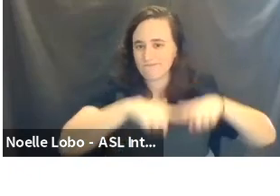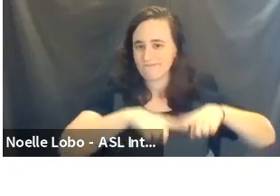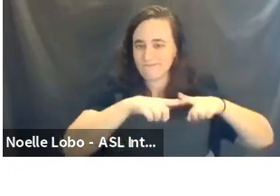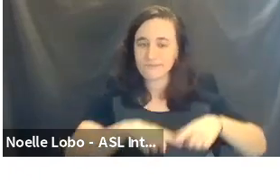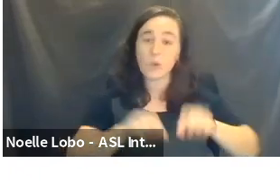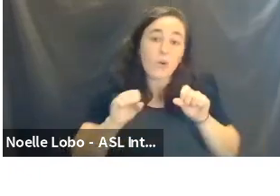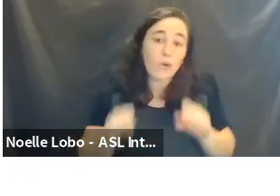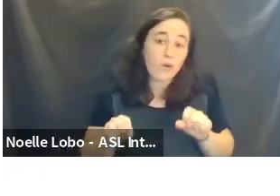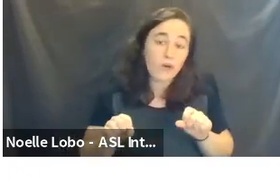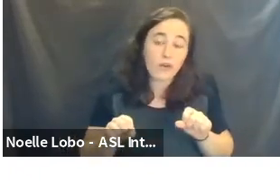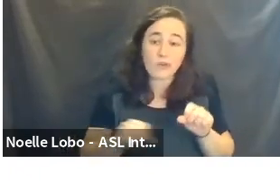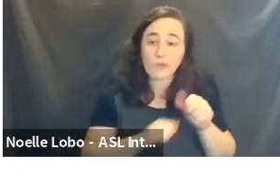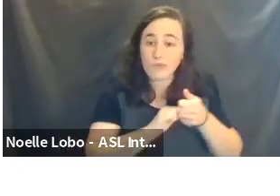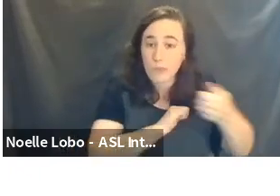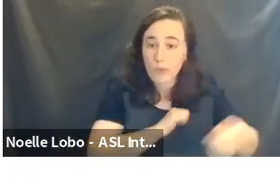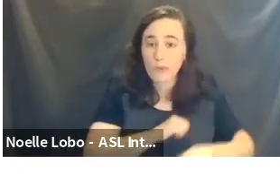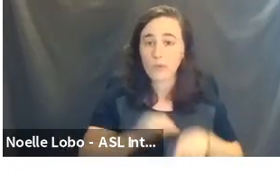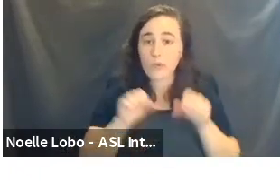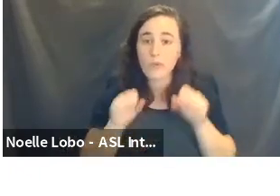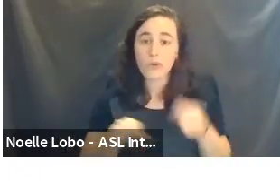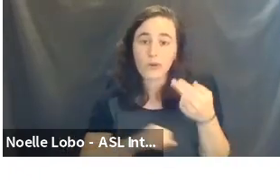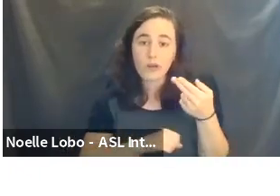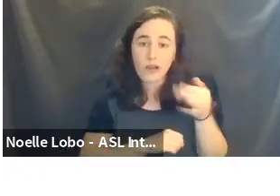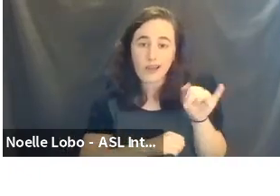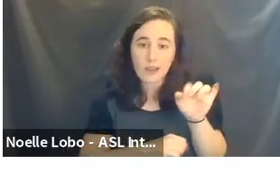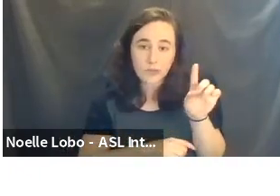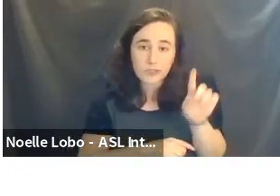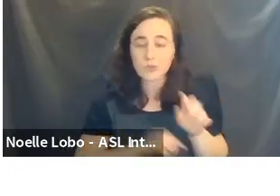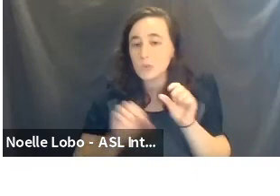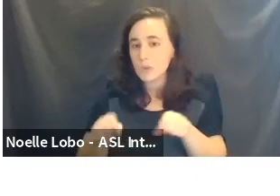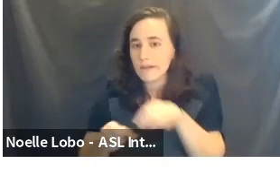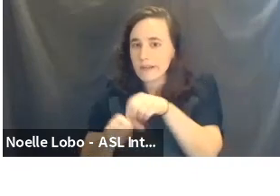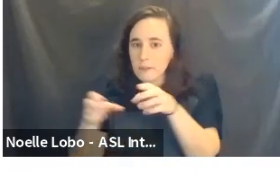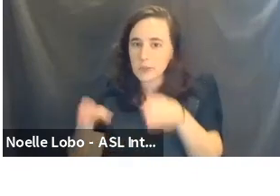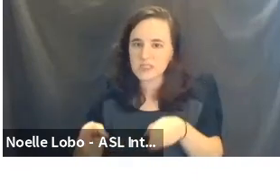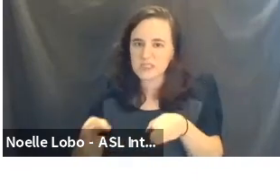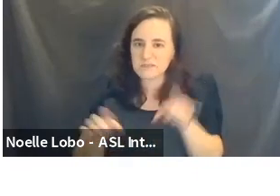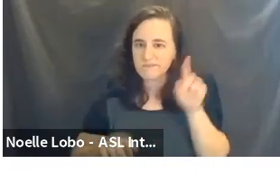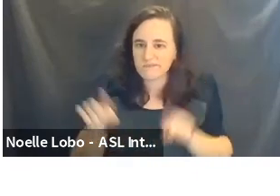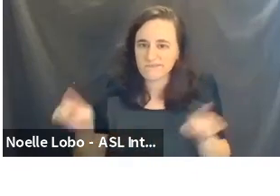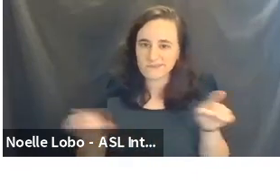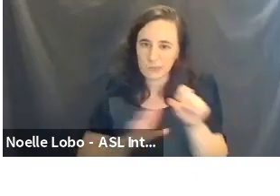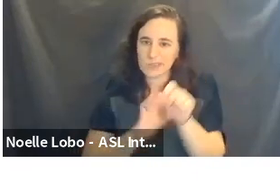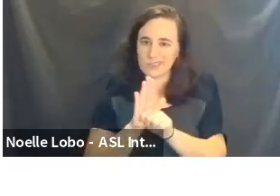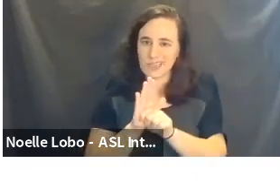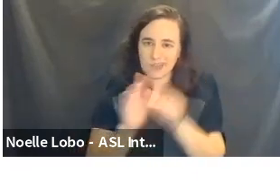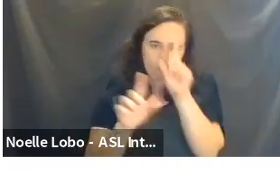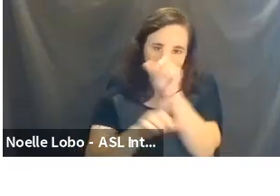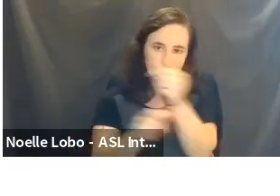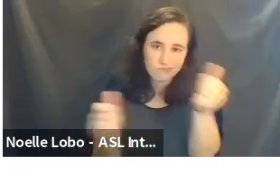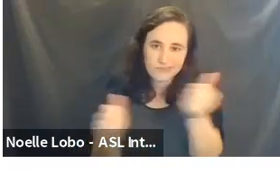hybrid, go back in person. So the state is allowing, you know, individual districts to